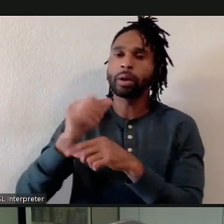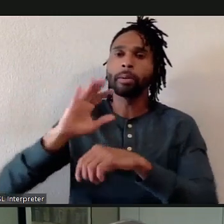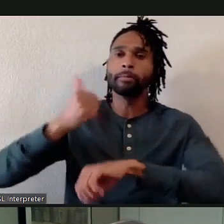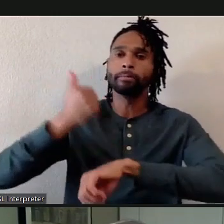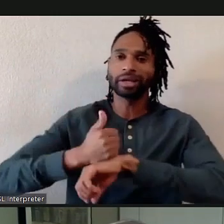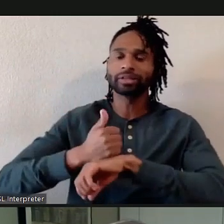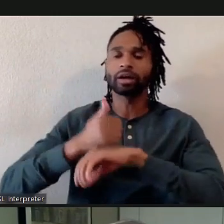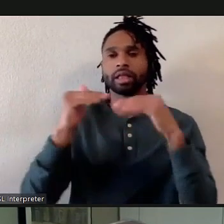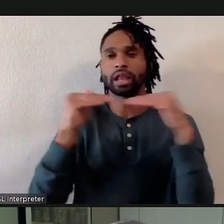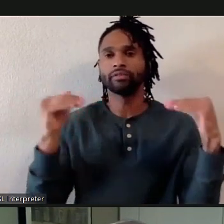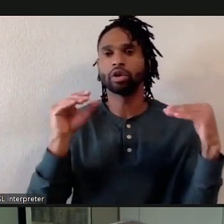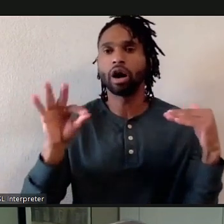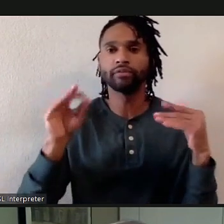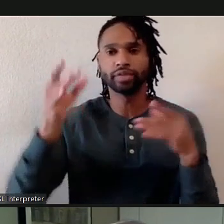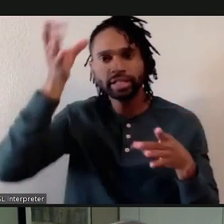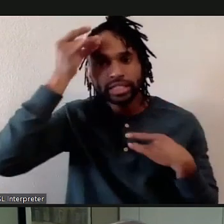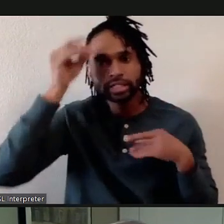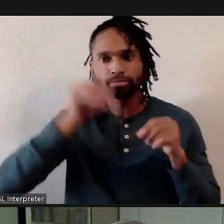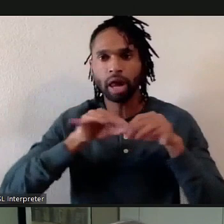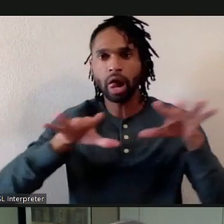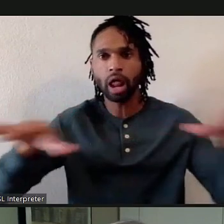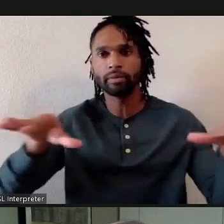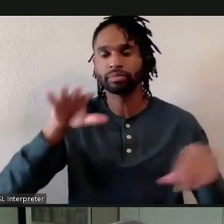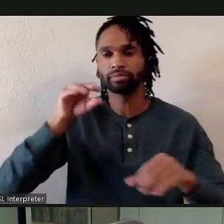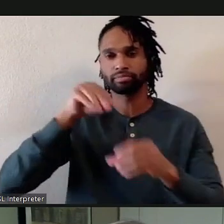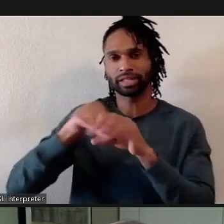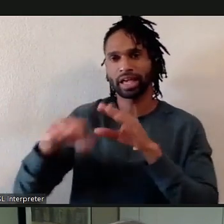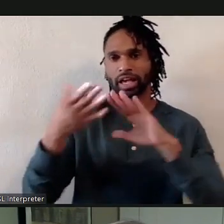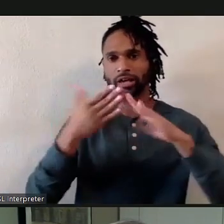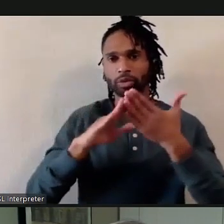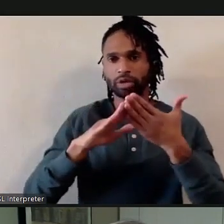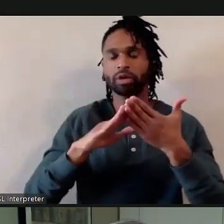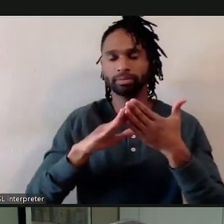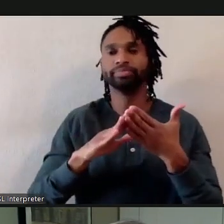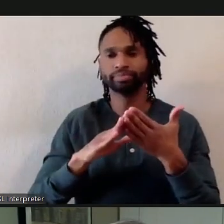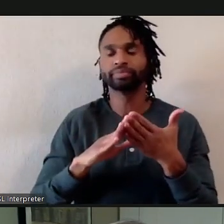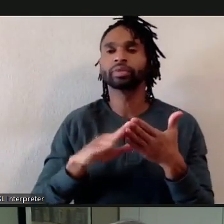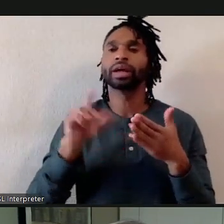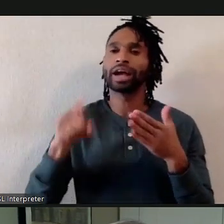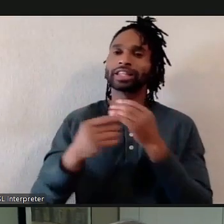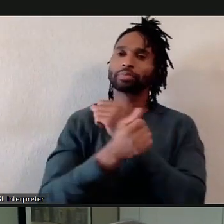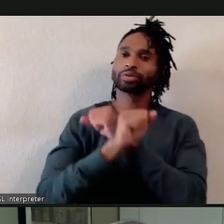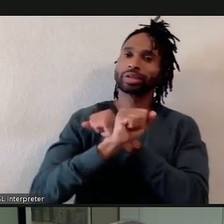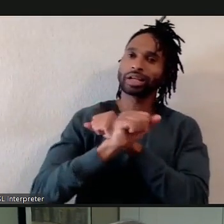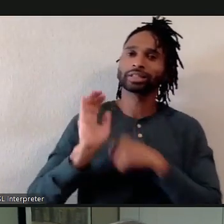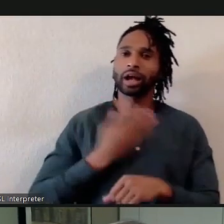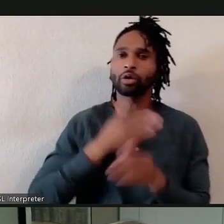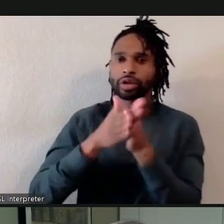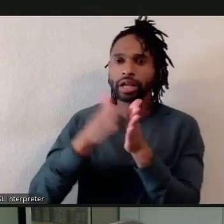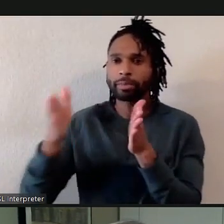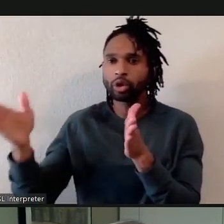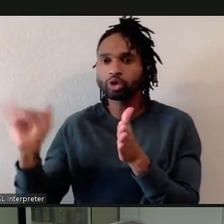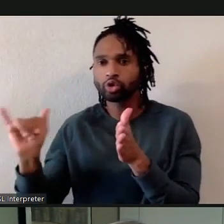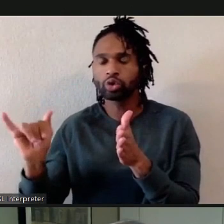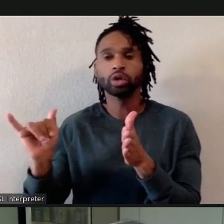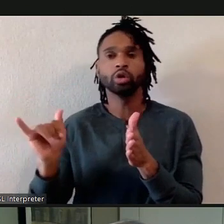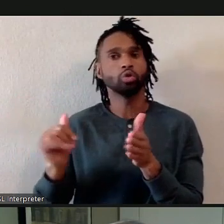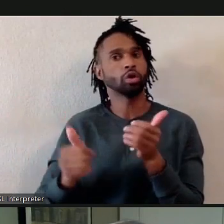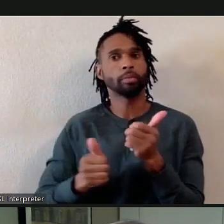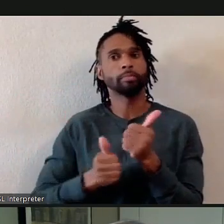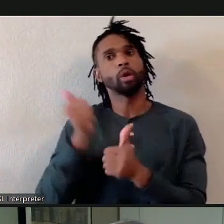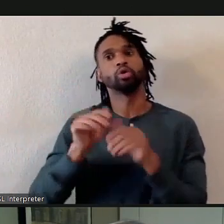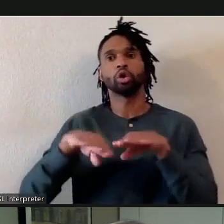of disease in that community. At the protect our neighbor, we are considered most open. And of course,